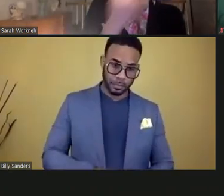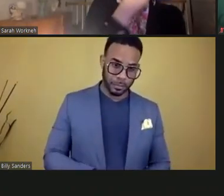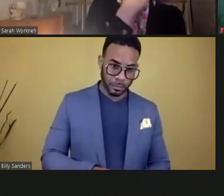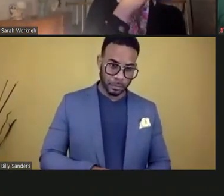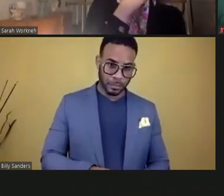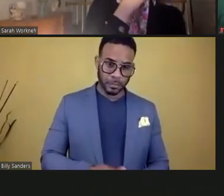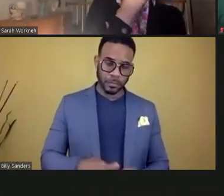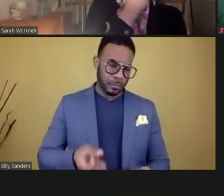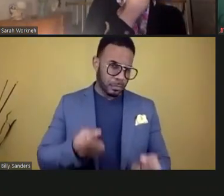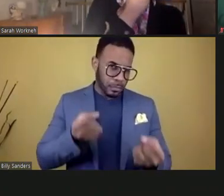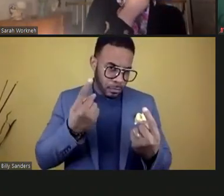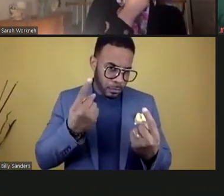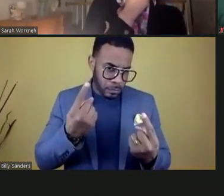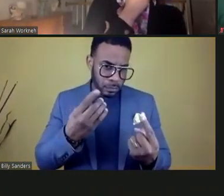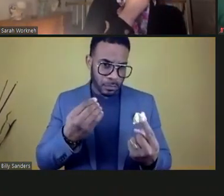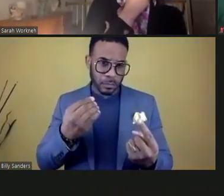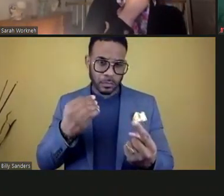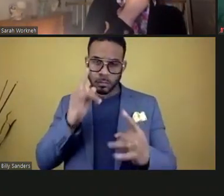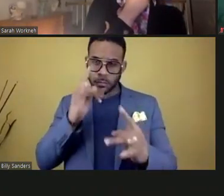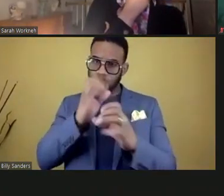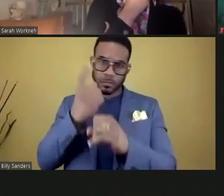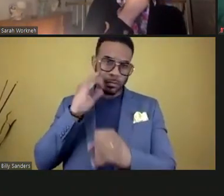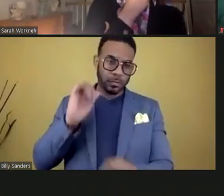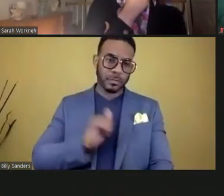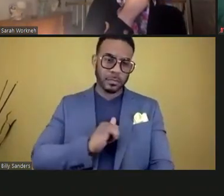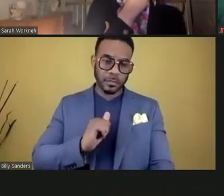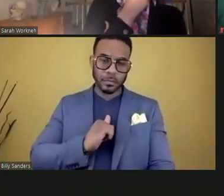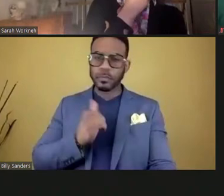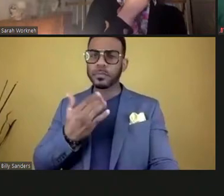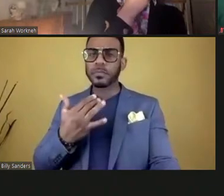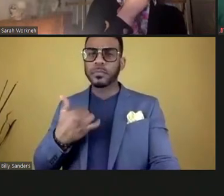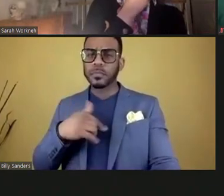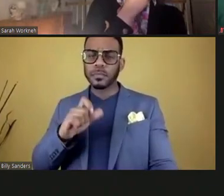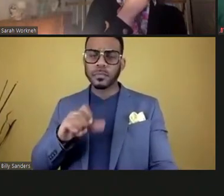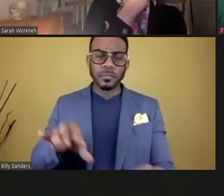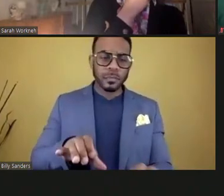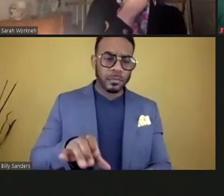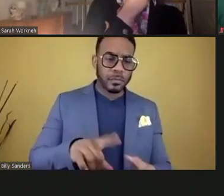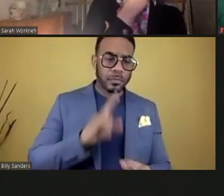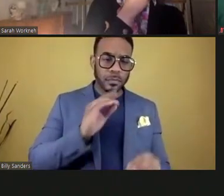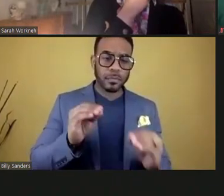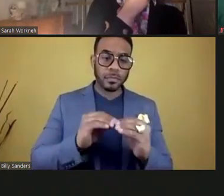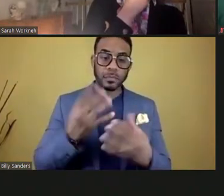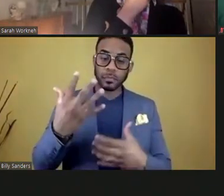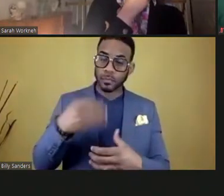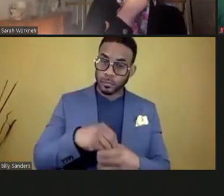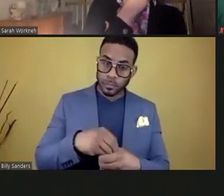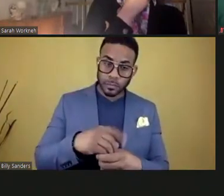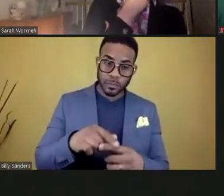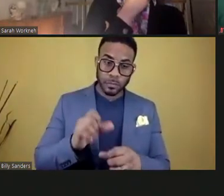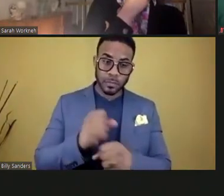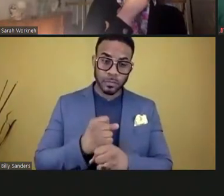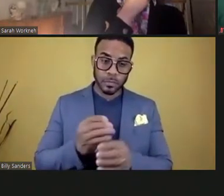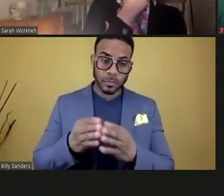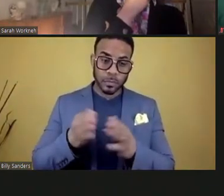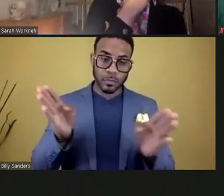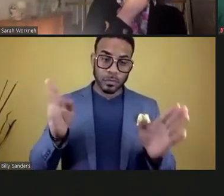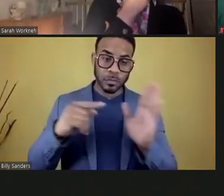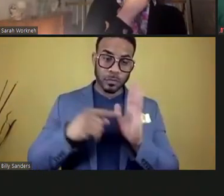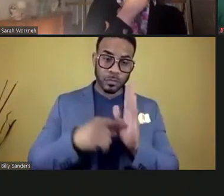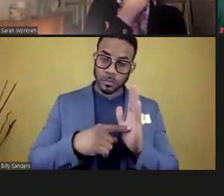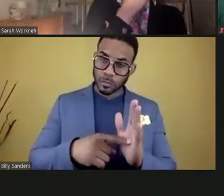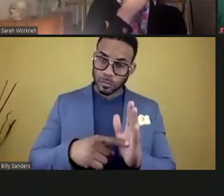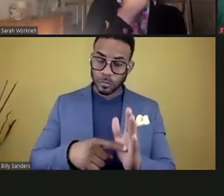to understand and illuminate for ourselves what we need to do to be more inclusive and to create the broadest